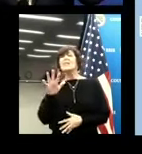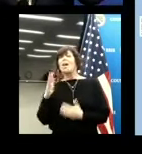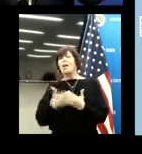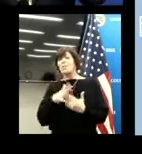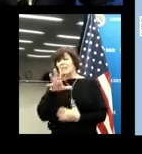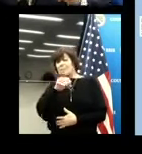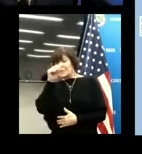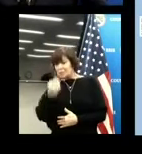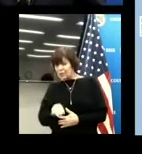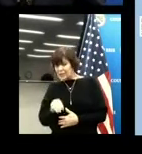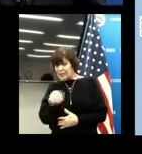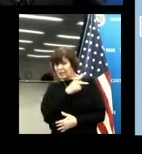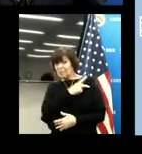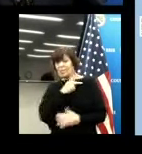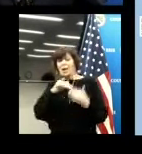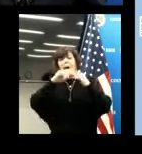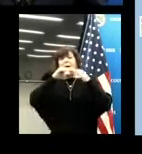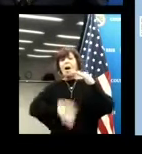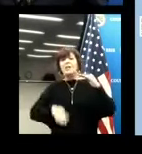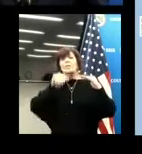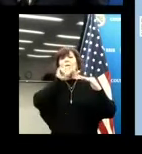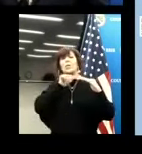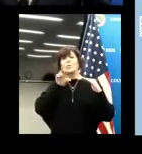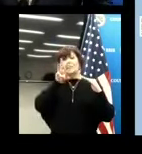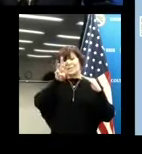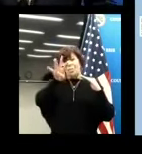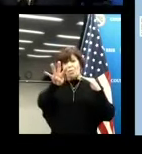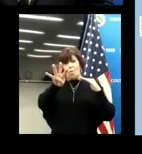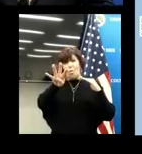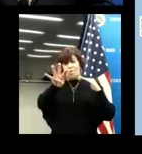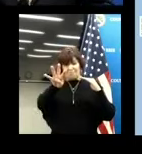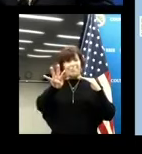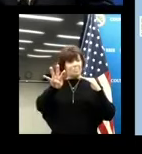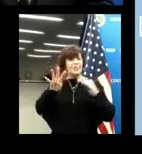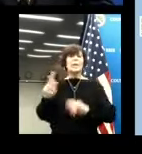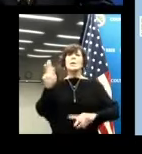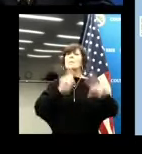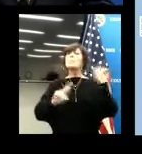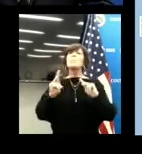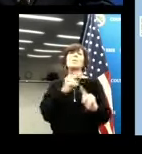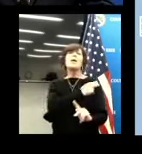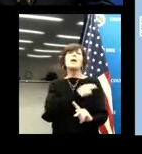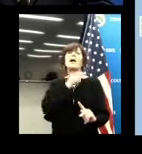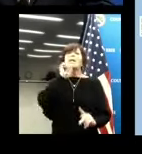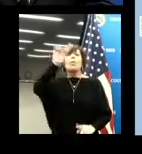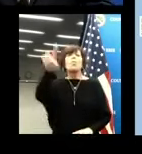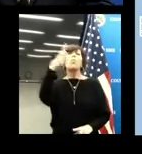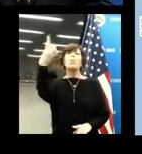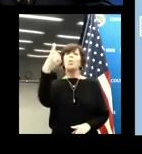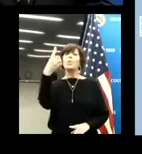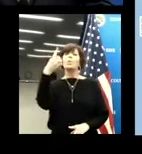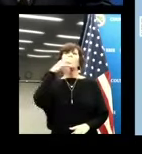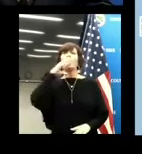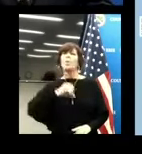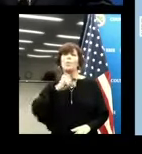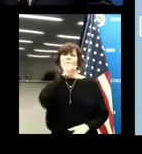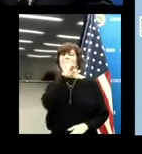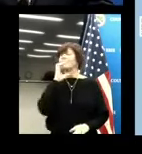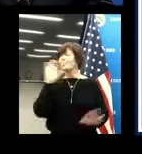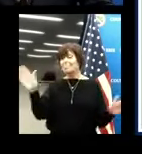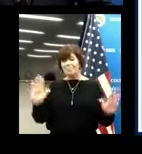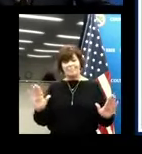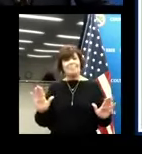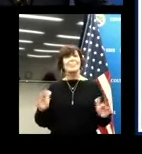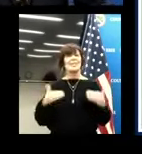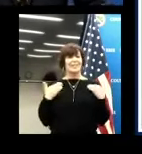patients are 64 and under. It was actually 47%. So the individuals who are in the hospital are not just the elderly. And you can see